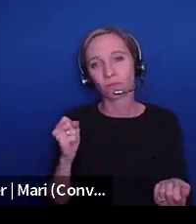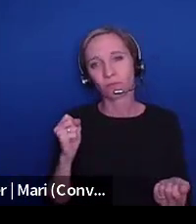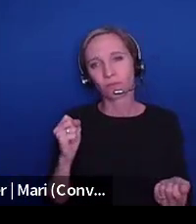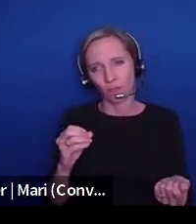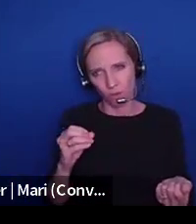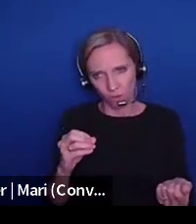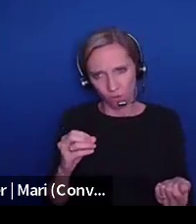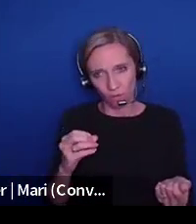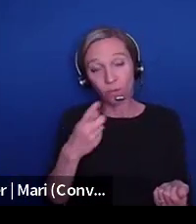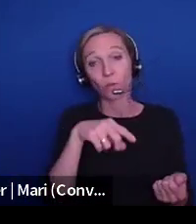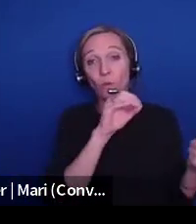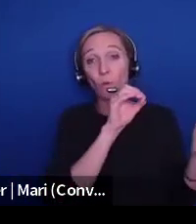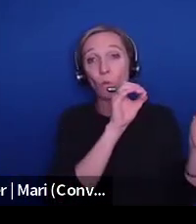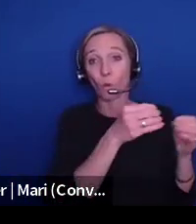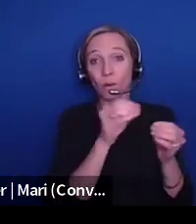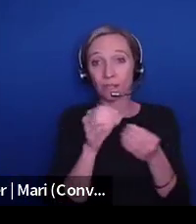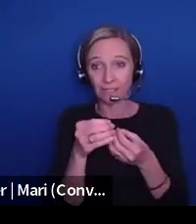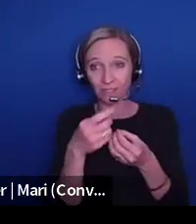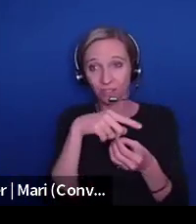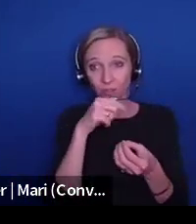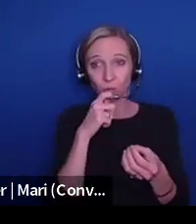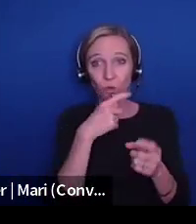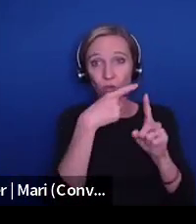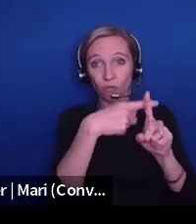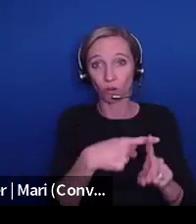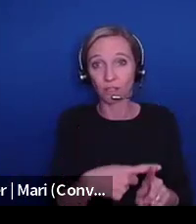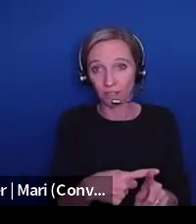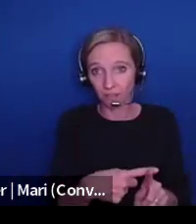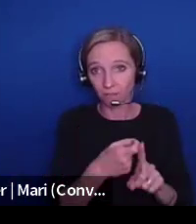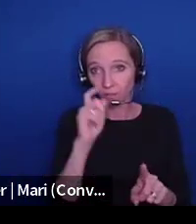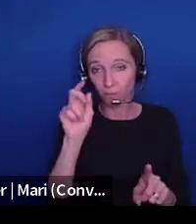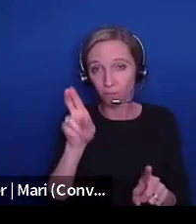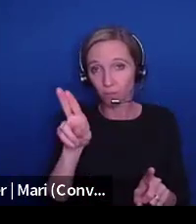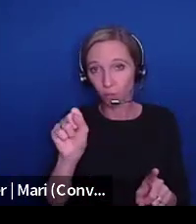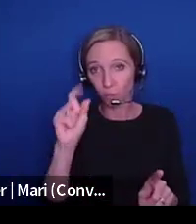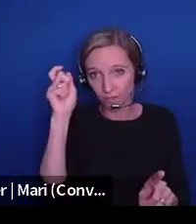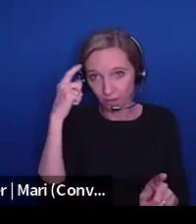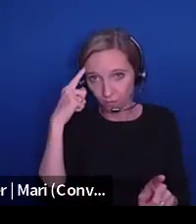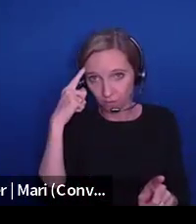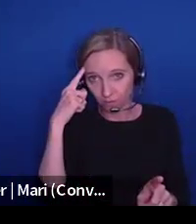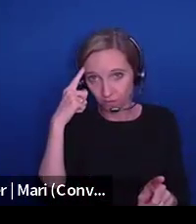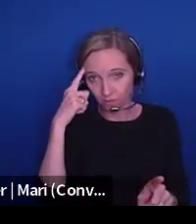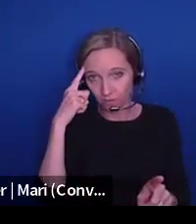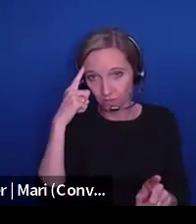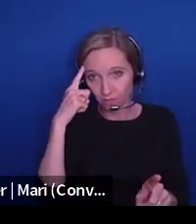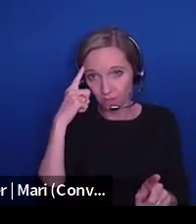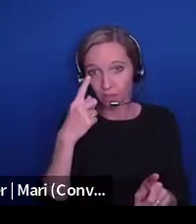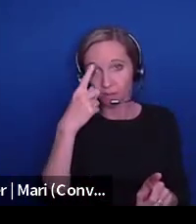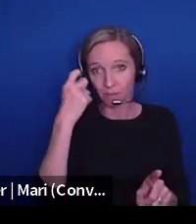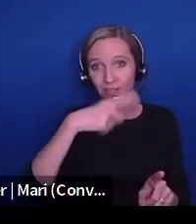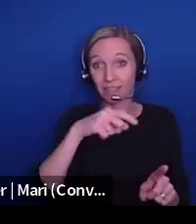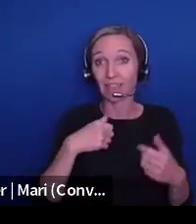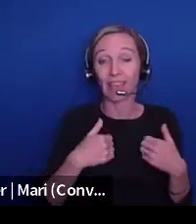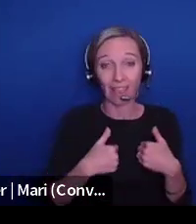there are organizations that are being targeted by the U.S. government because they have